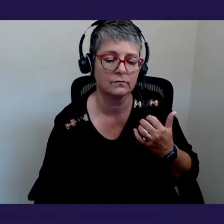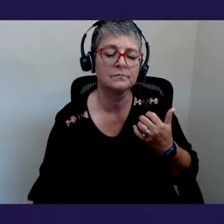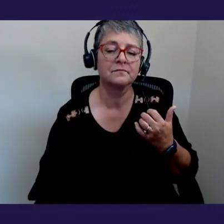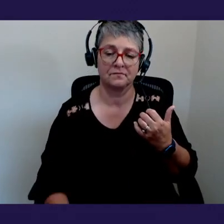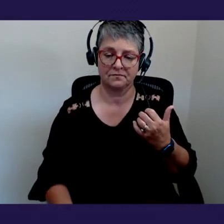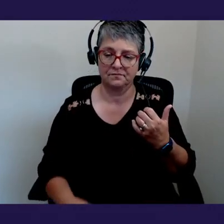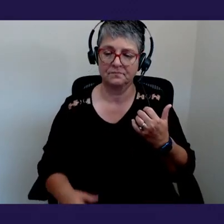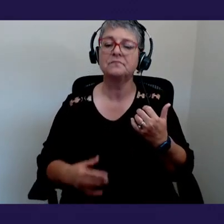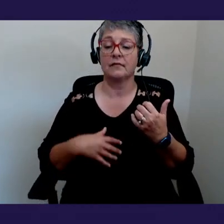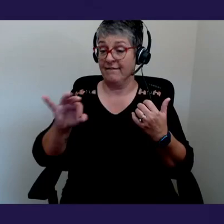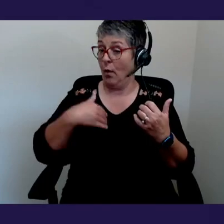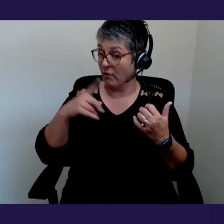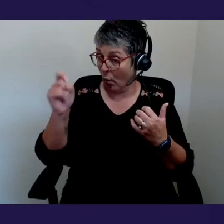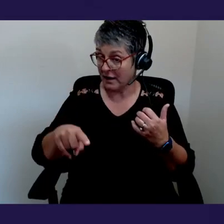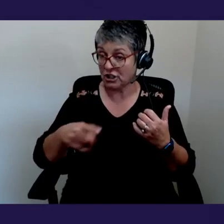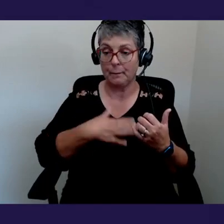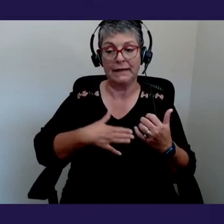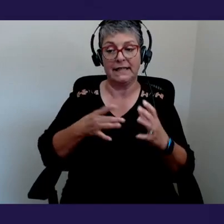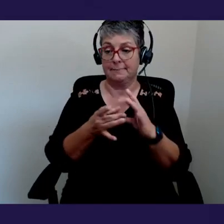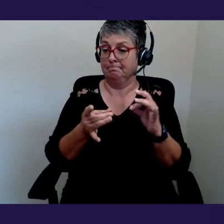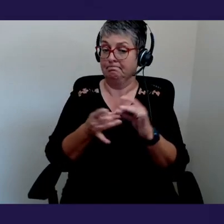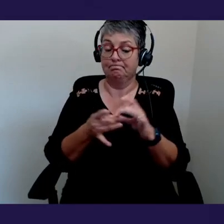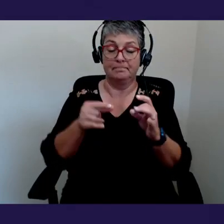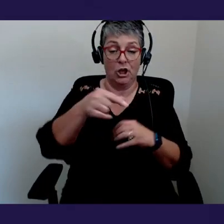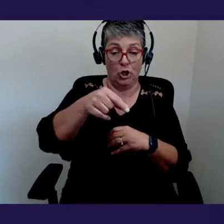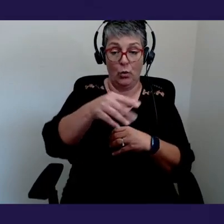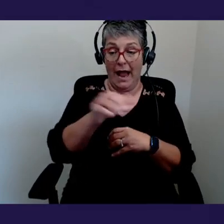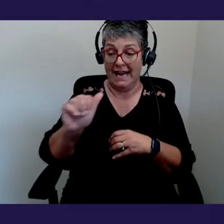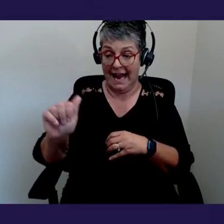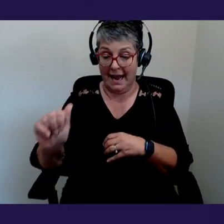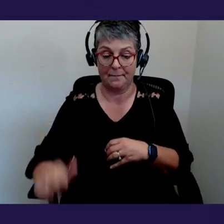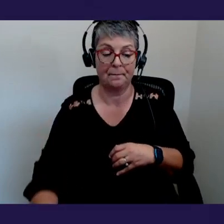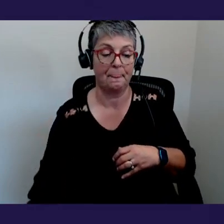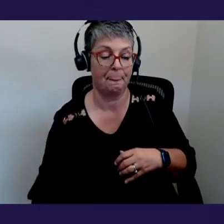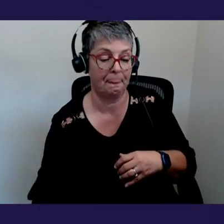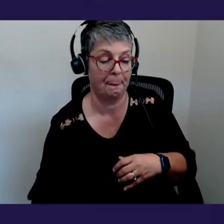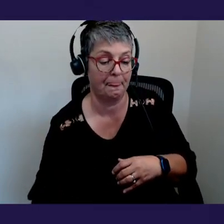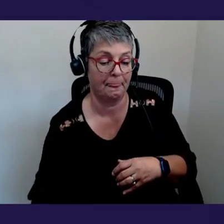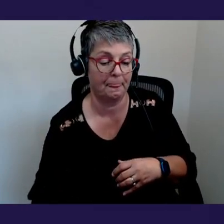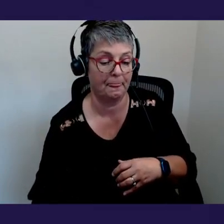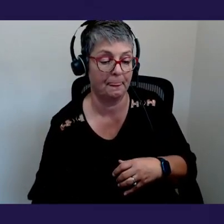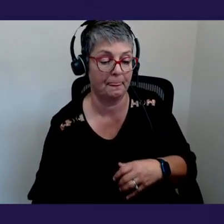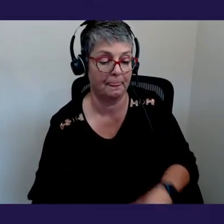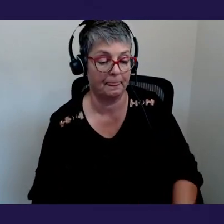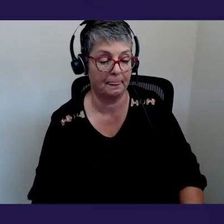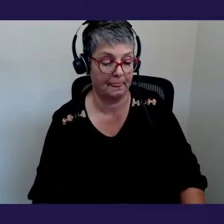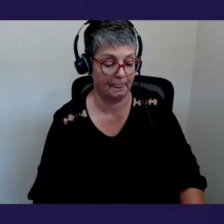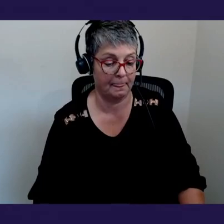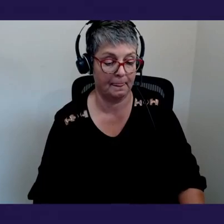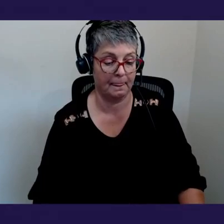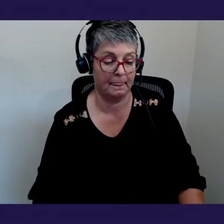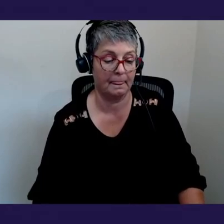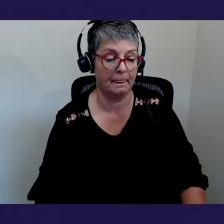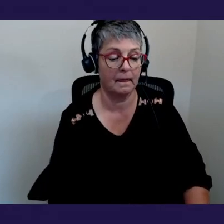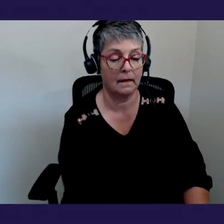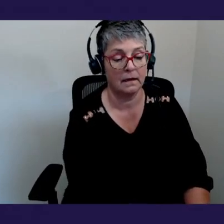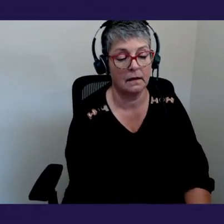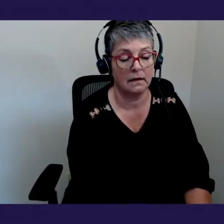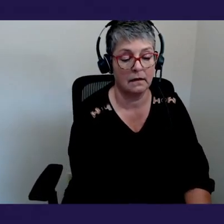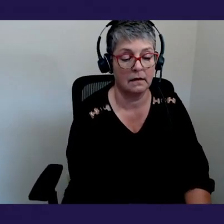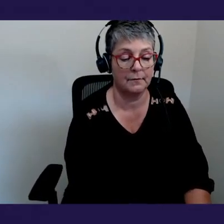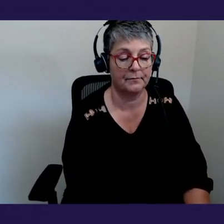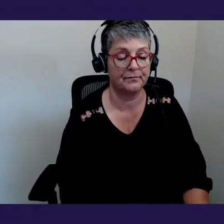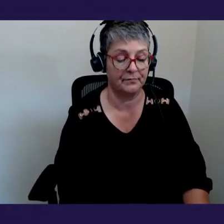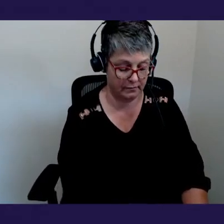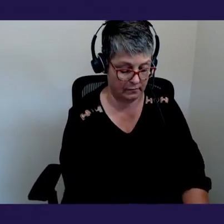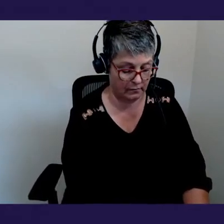player. From the audience, for those of us not in leadership positions, do you have any advice for wanting to be